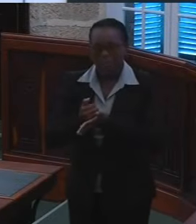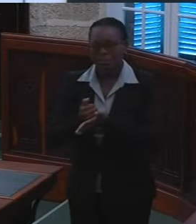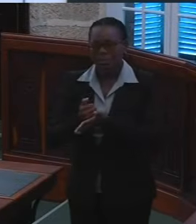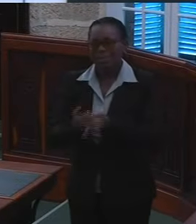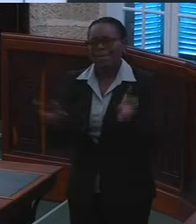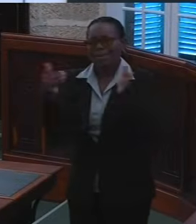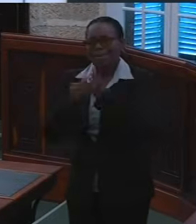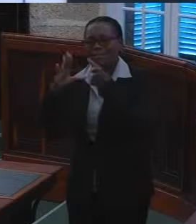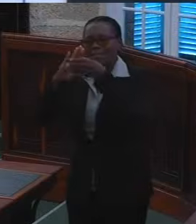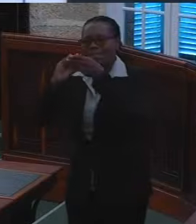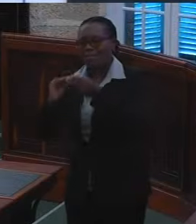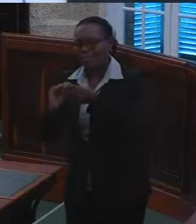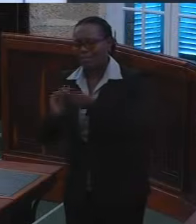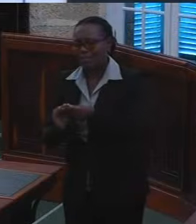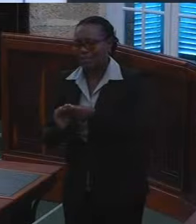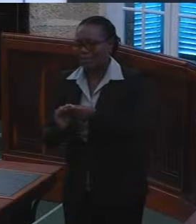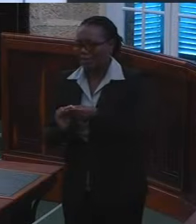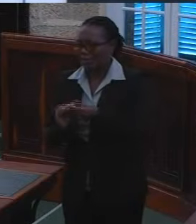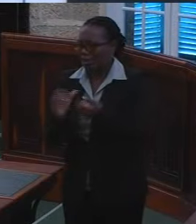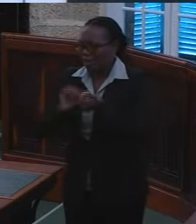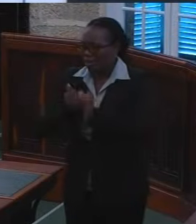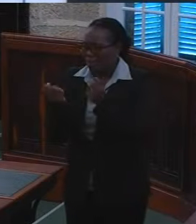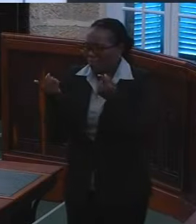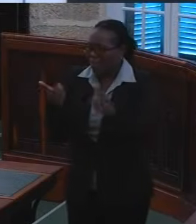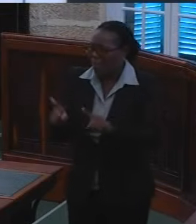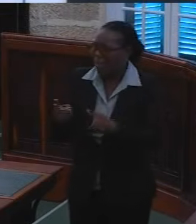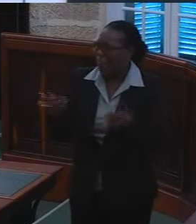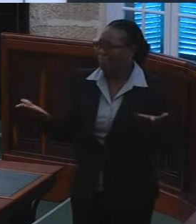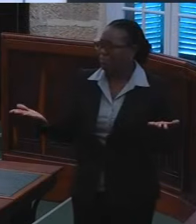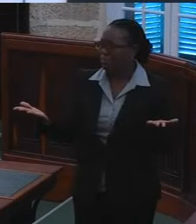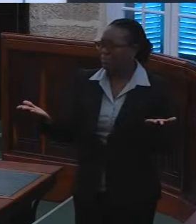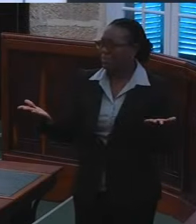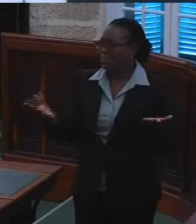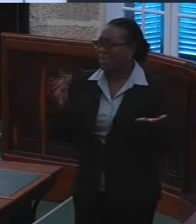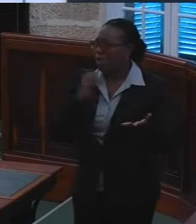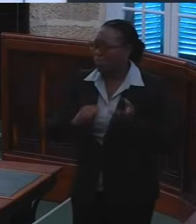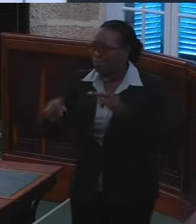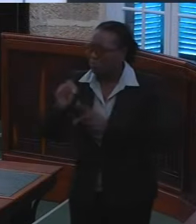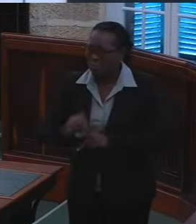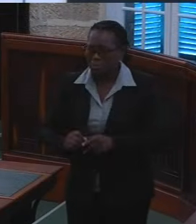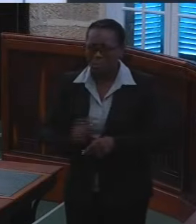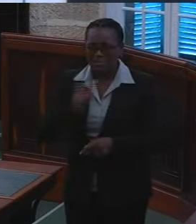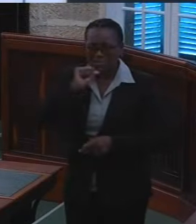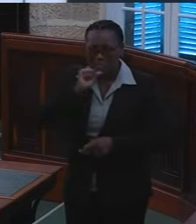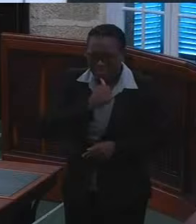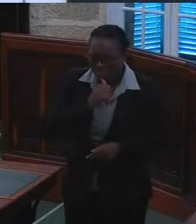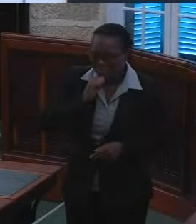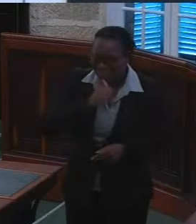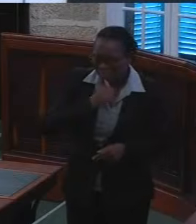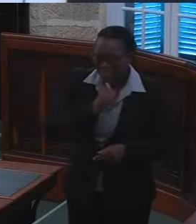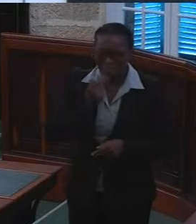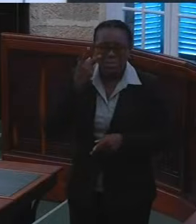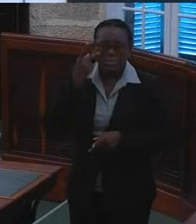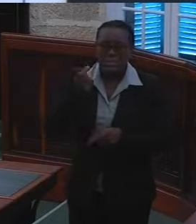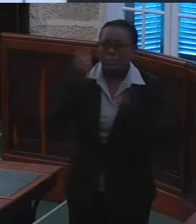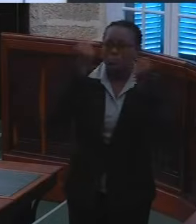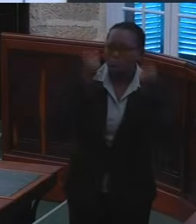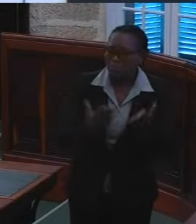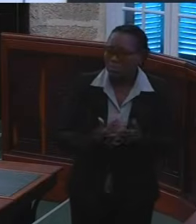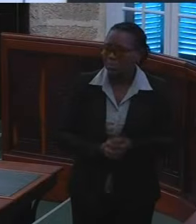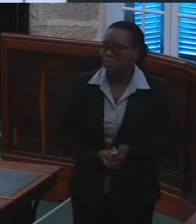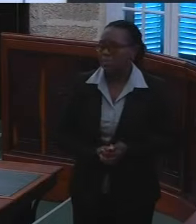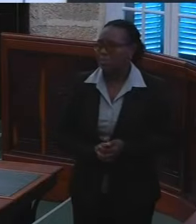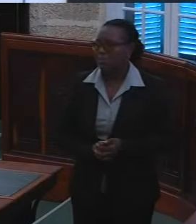again? To the point where older persons are suffering in this country. I've seen too much of it, Mr. Speaker, sir. If the former head of